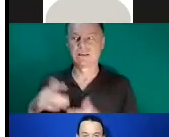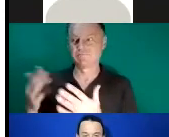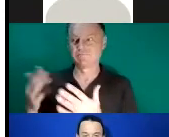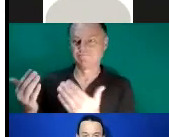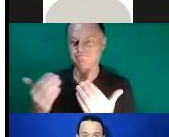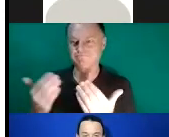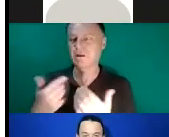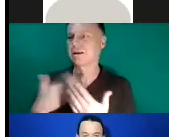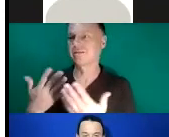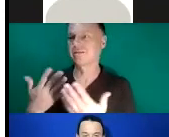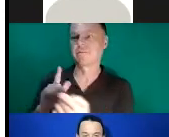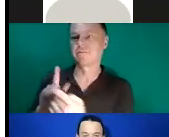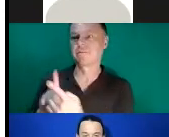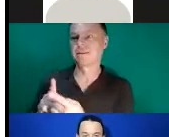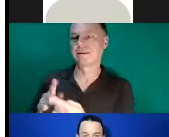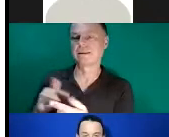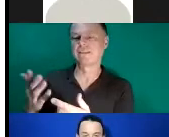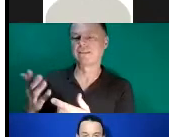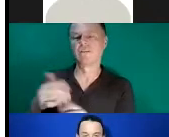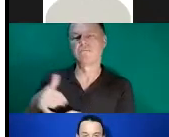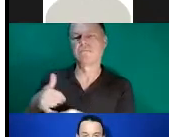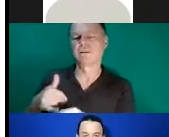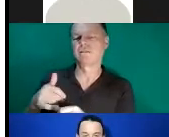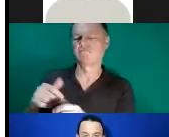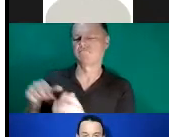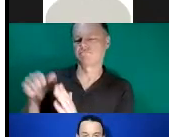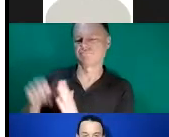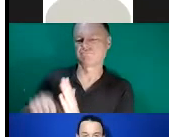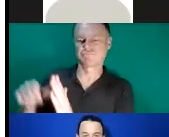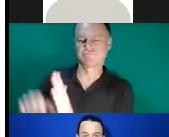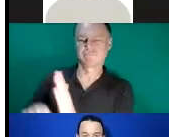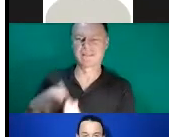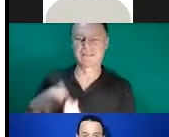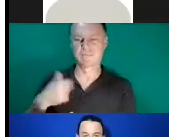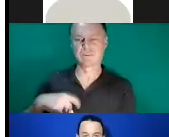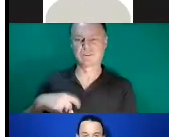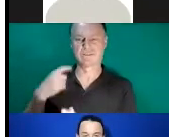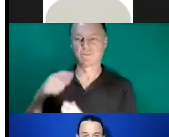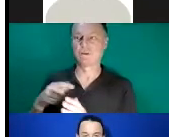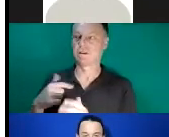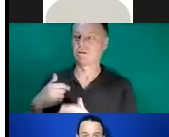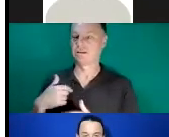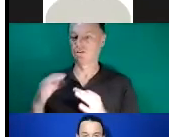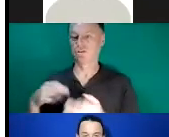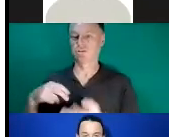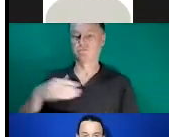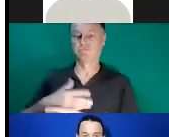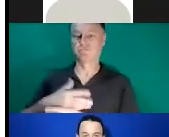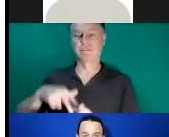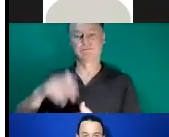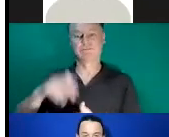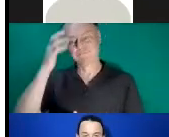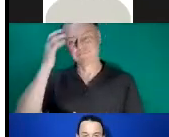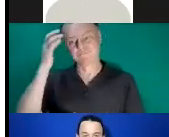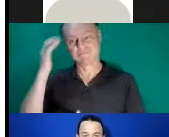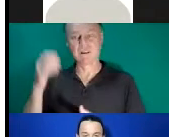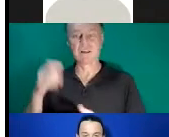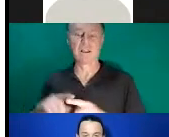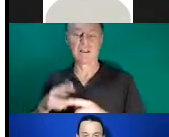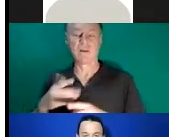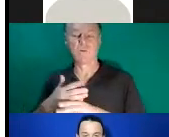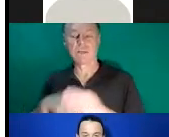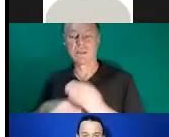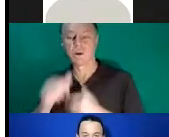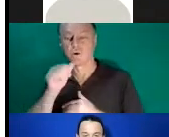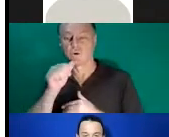the promise of carrying out medical procedures, this killer would use their position as somewhat of a hotelier